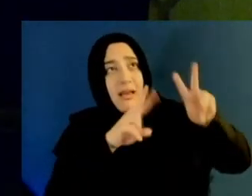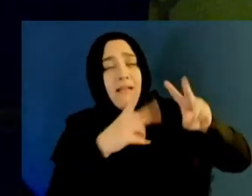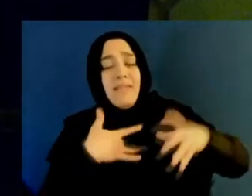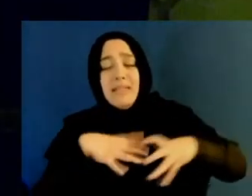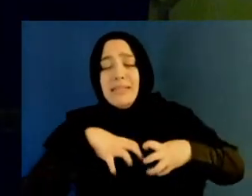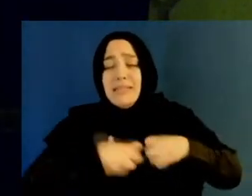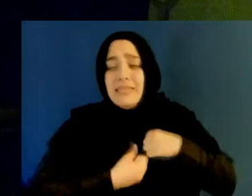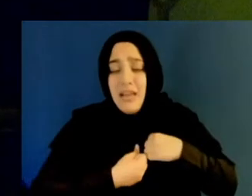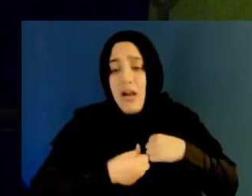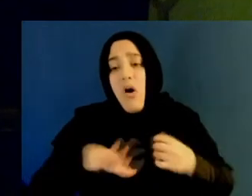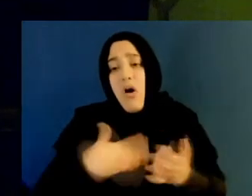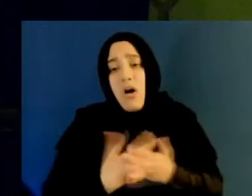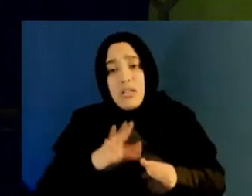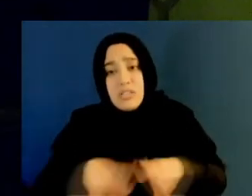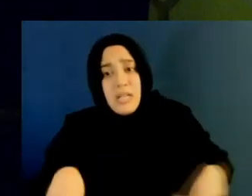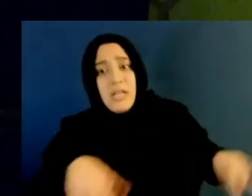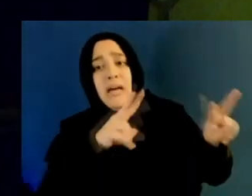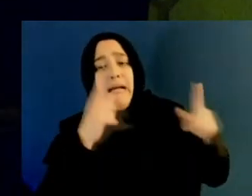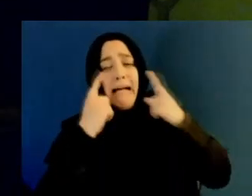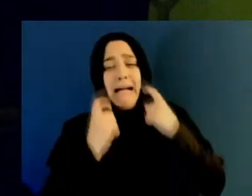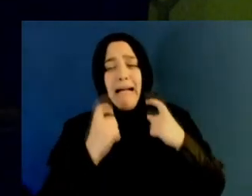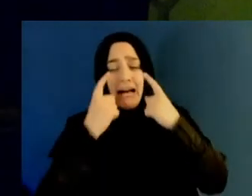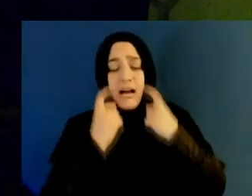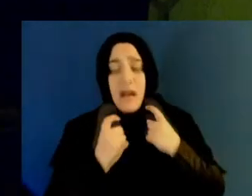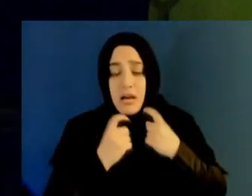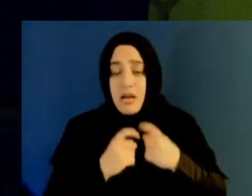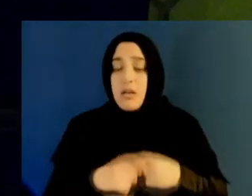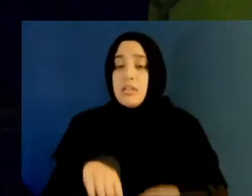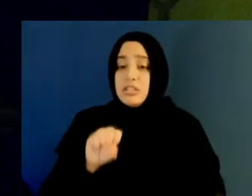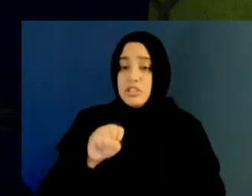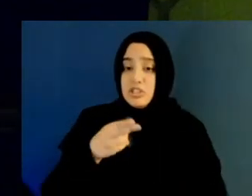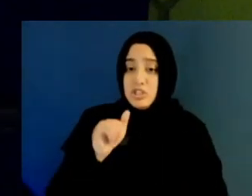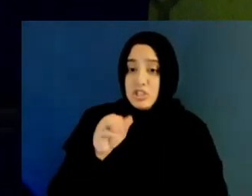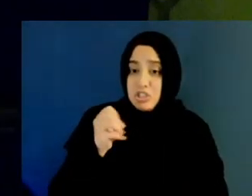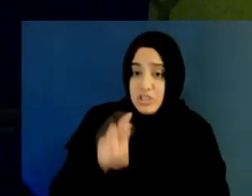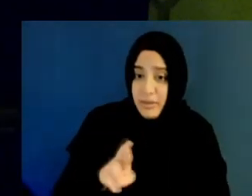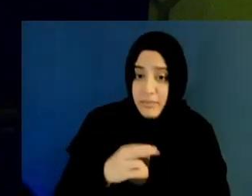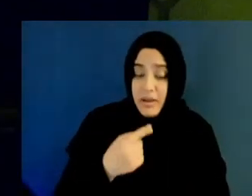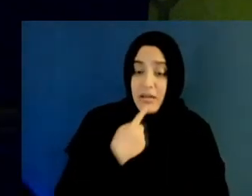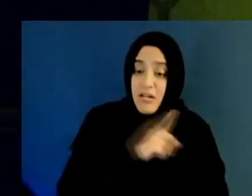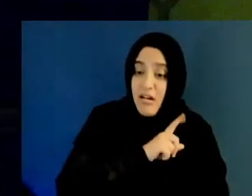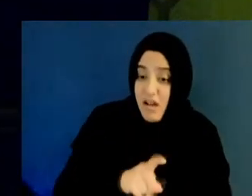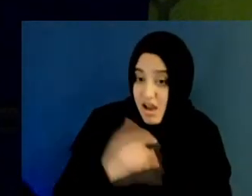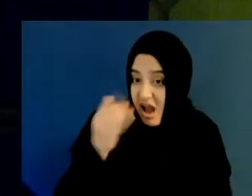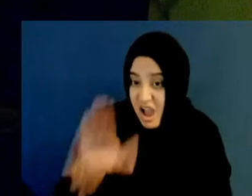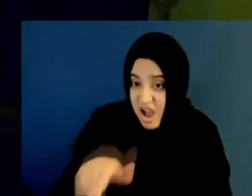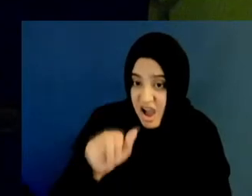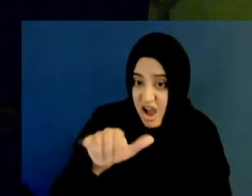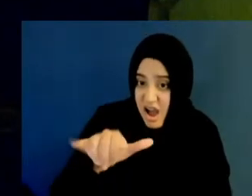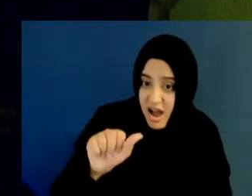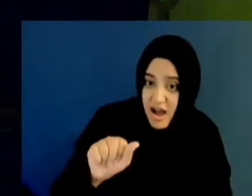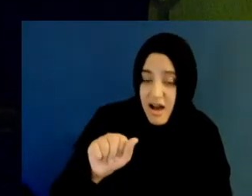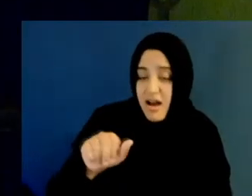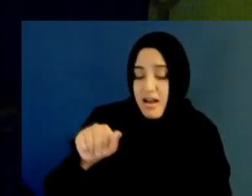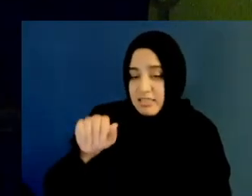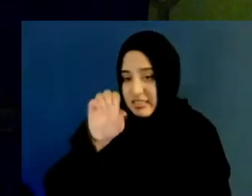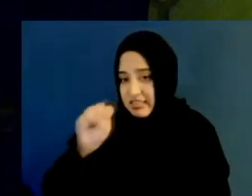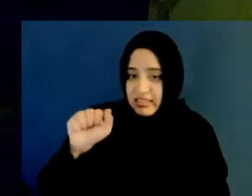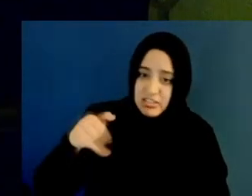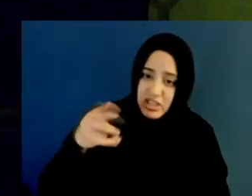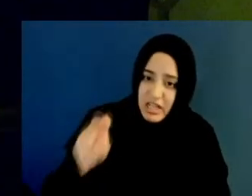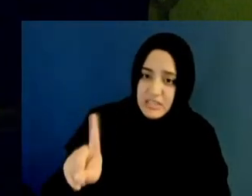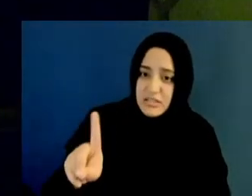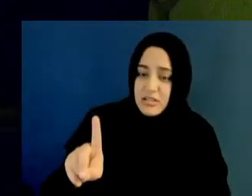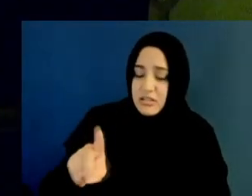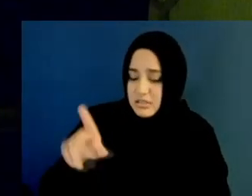would say to me, Ali, if the children don't keep quiet, we will hit you. He says, every time Rukaya cried,